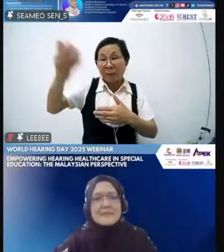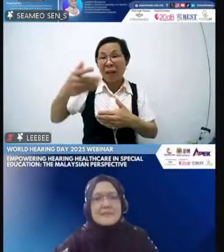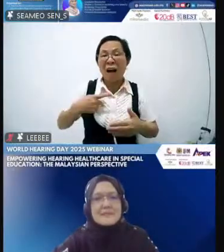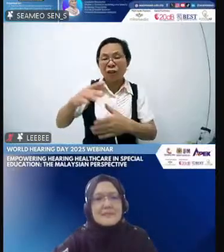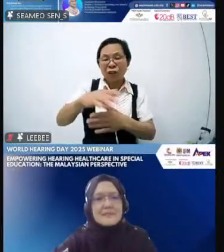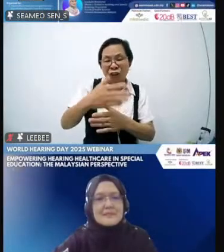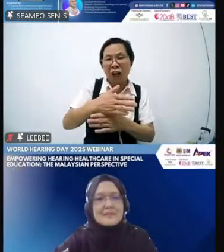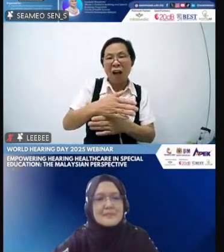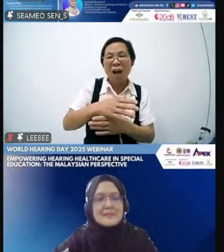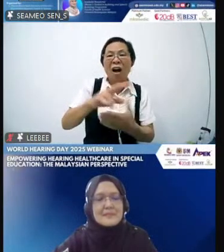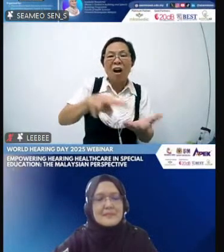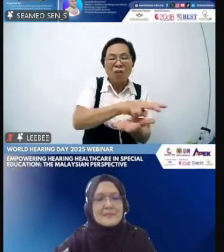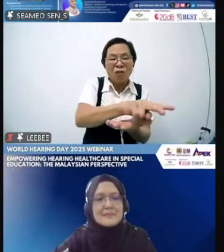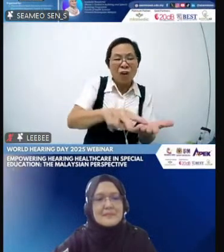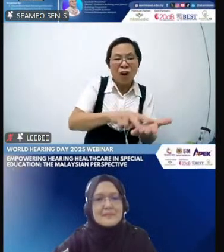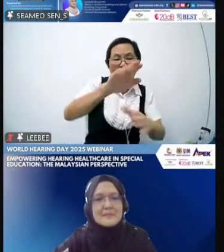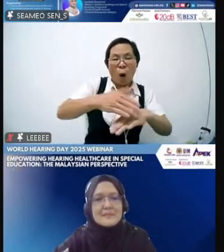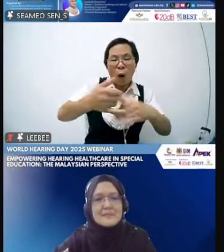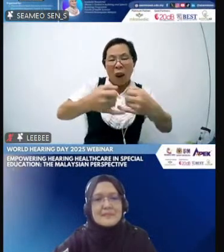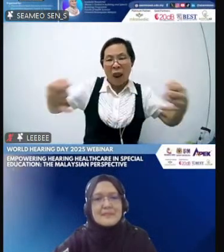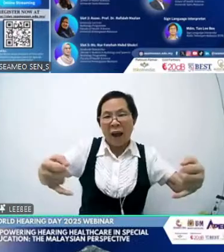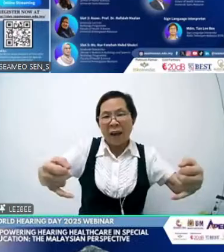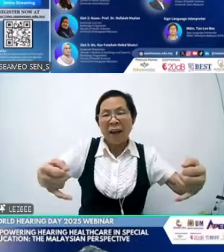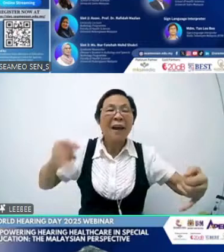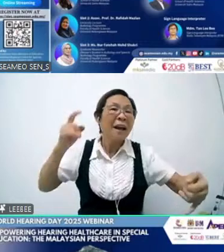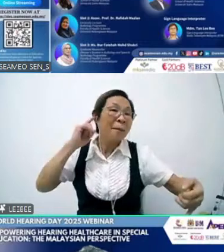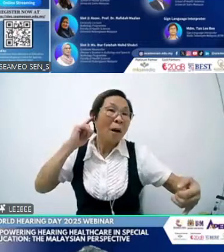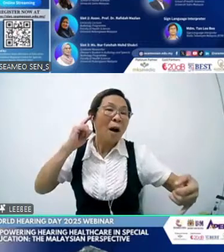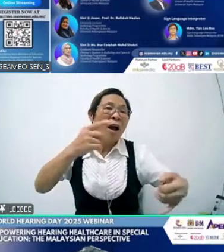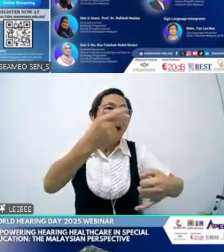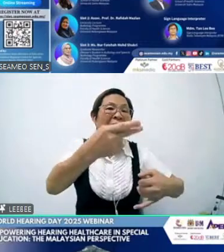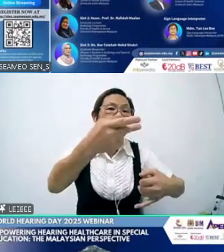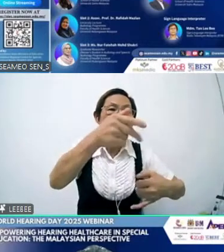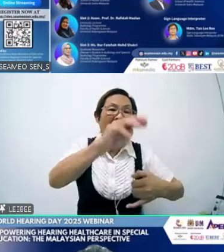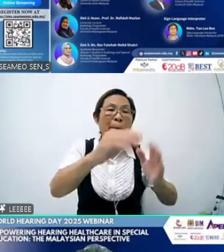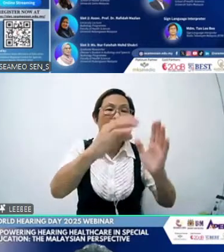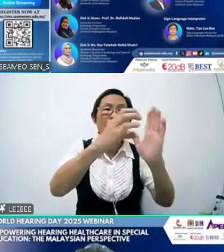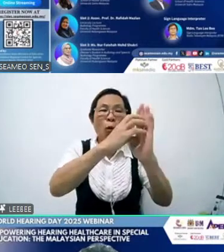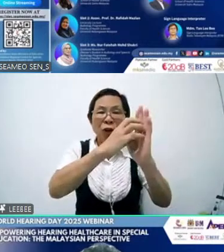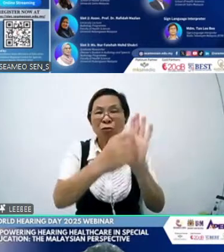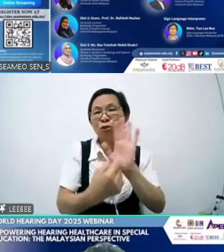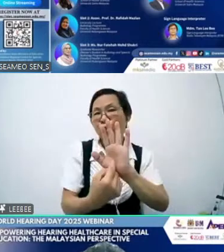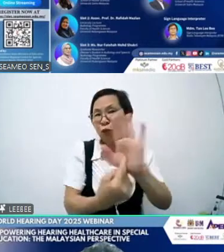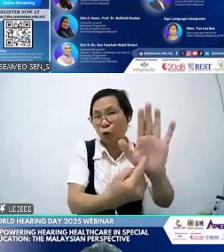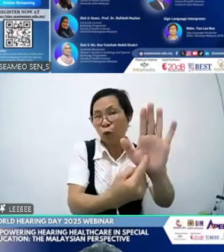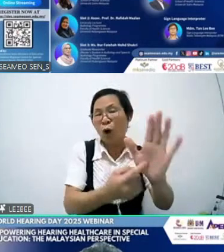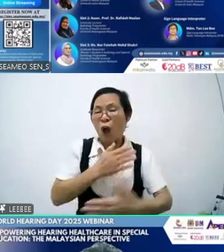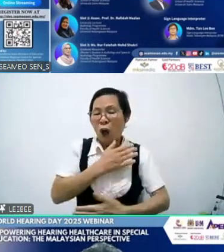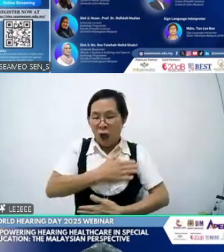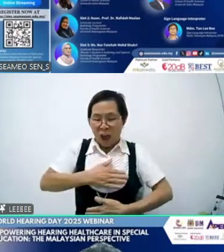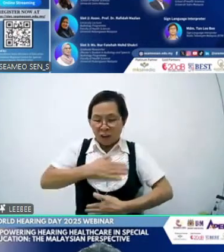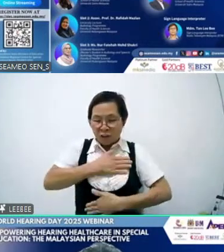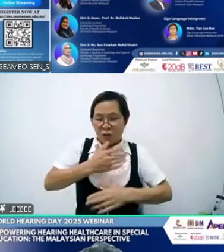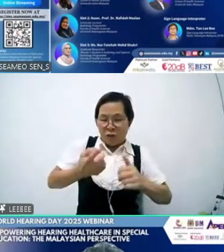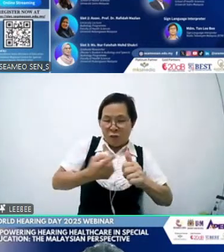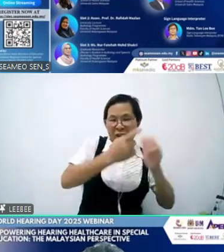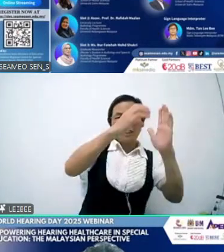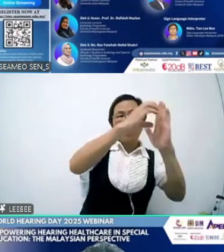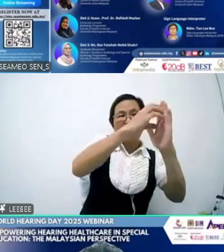preview of the online hearing aid management HAM module. So please enjoy the first chapter of